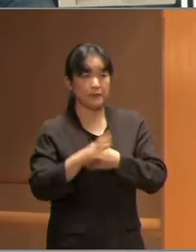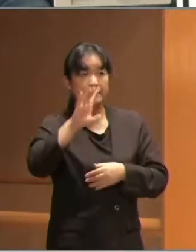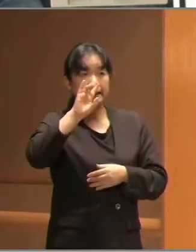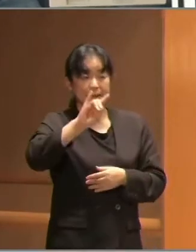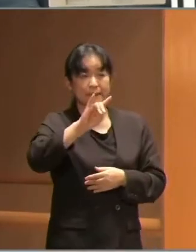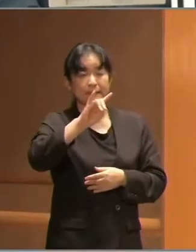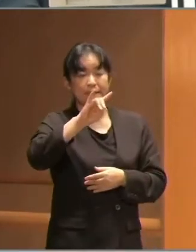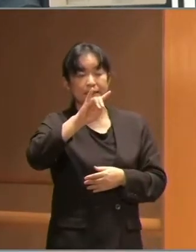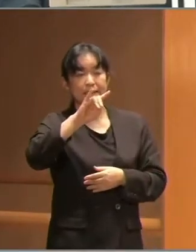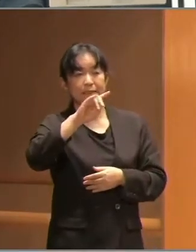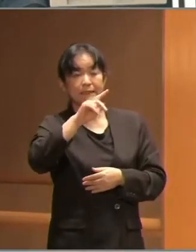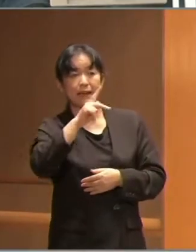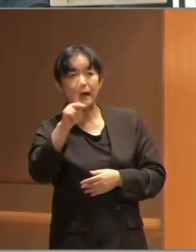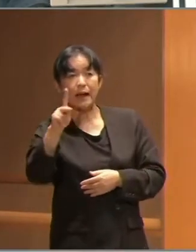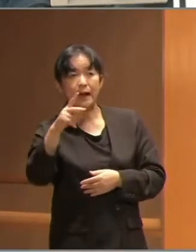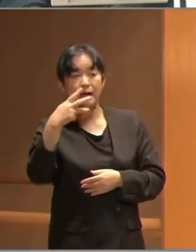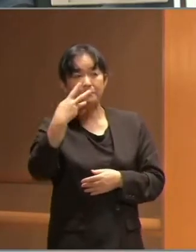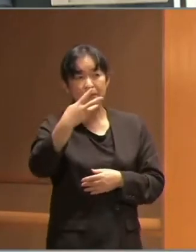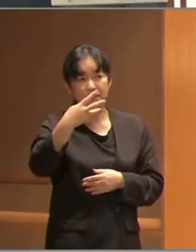kigami.